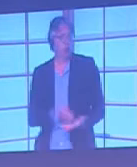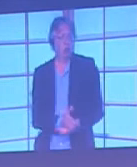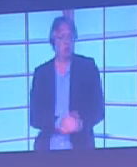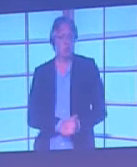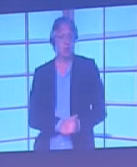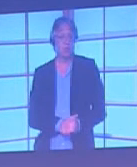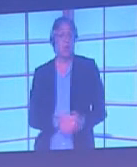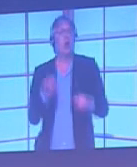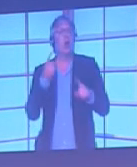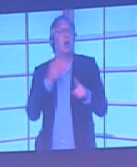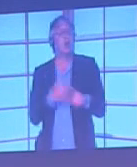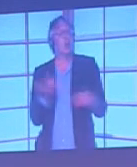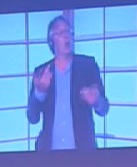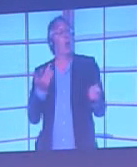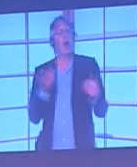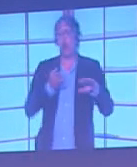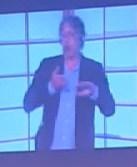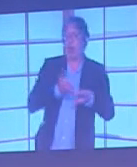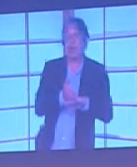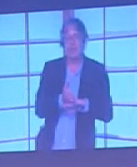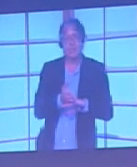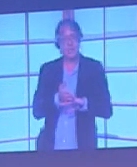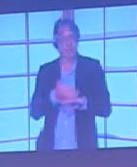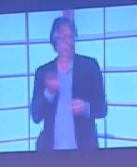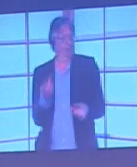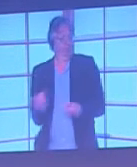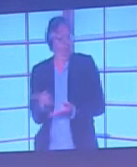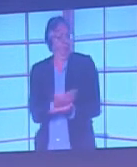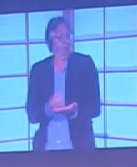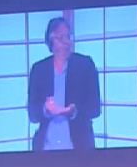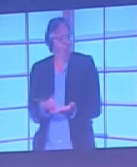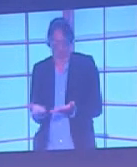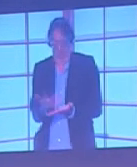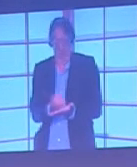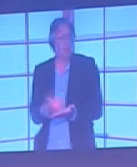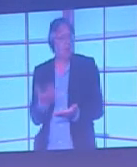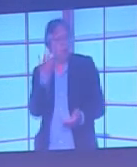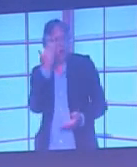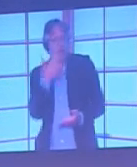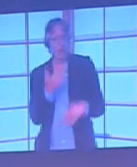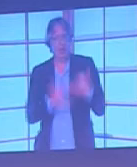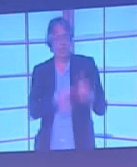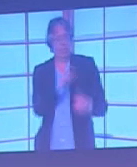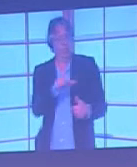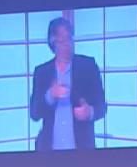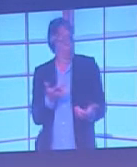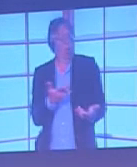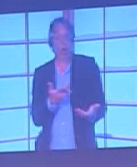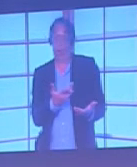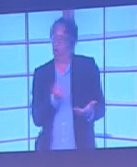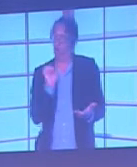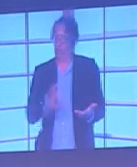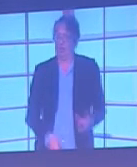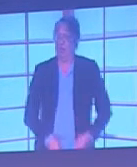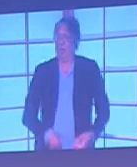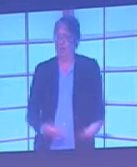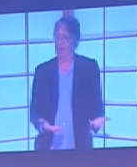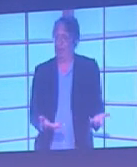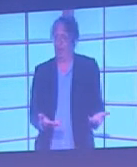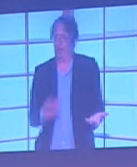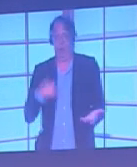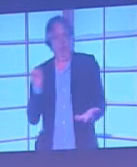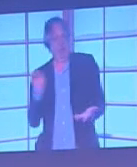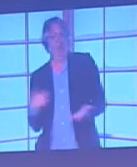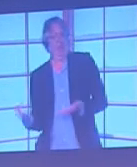economic sense, as disabled people are, of course, valuable customers. So there is a huge challenge ahead of